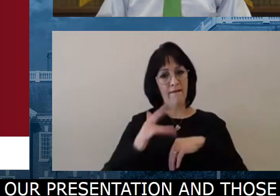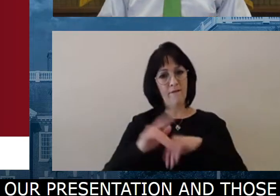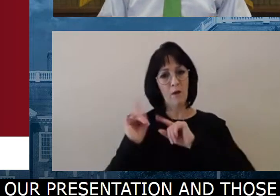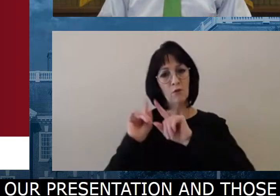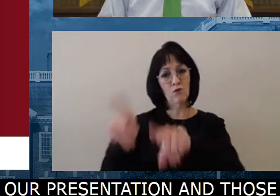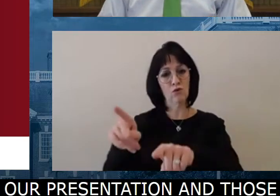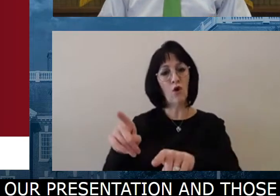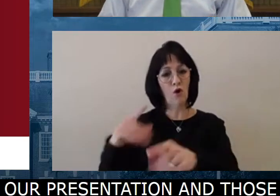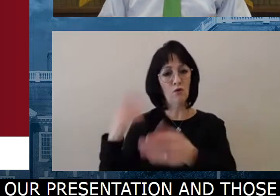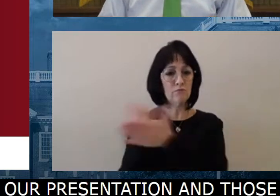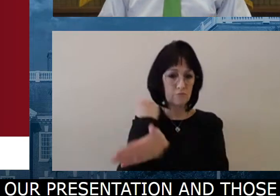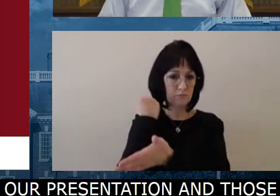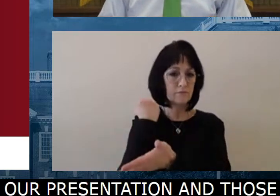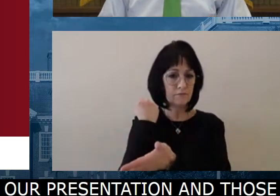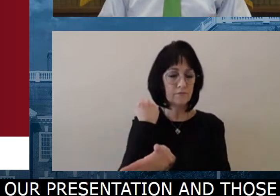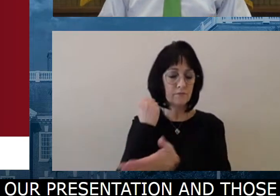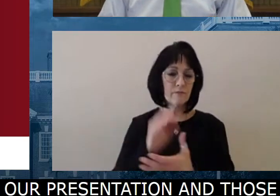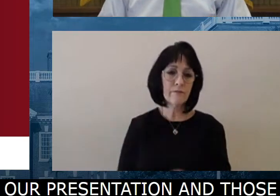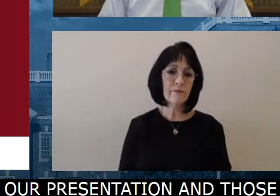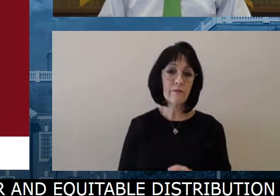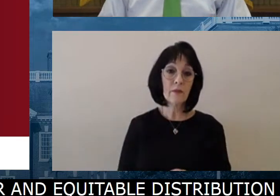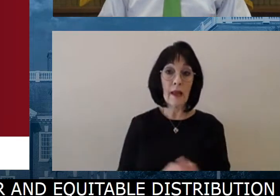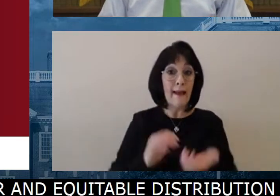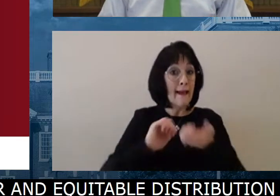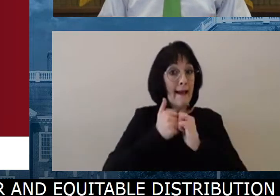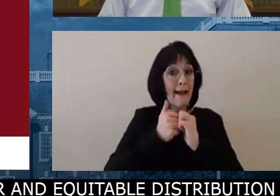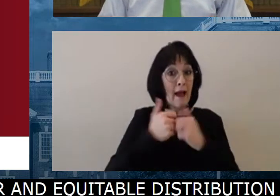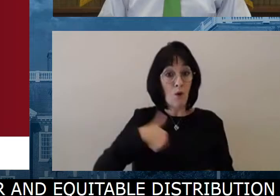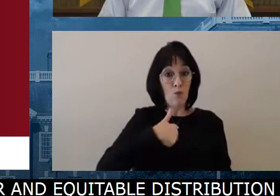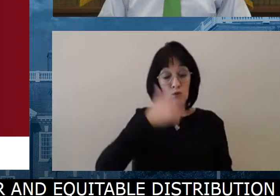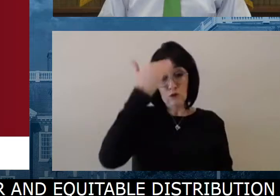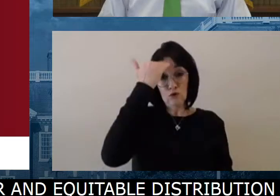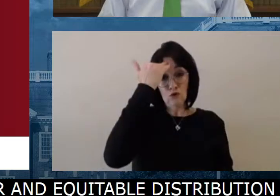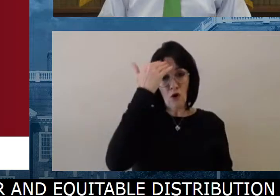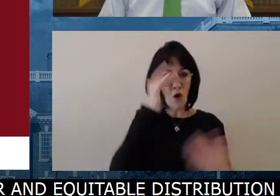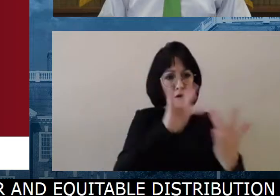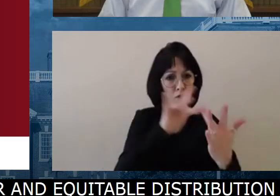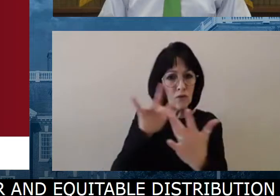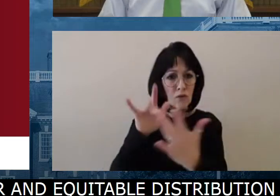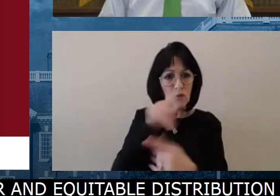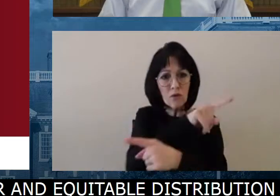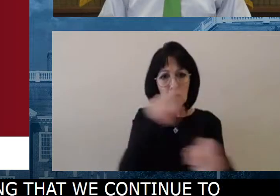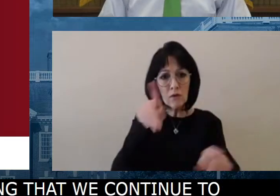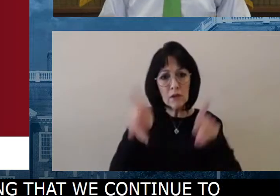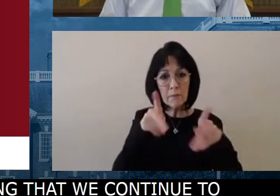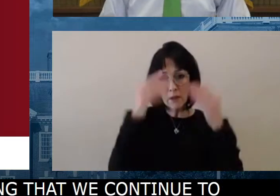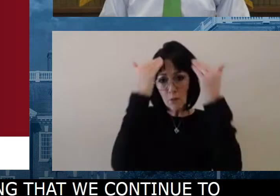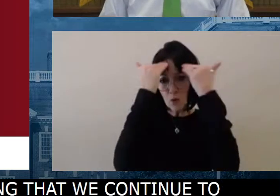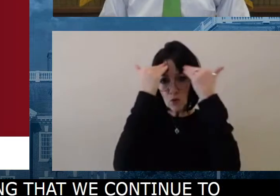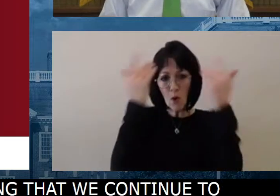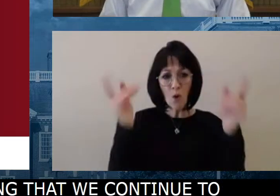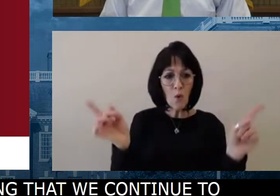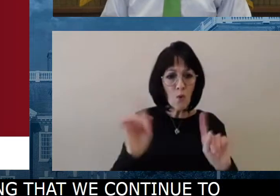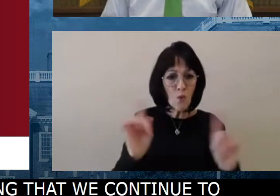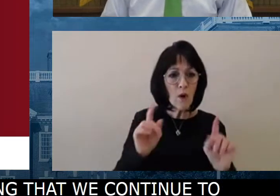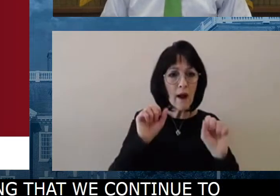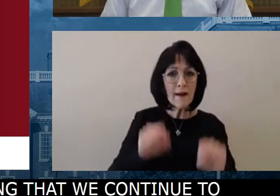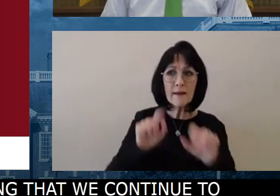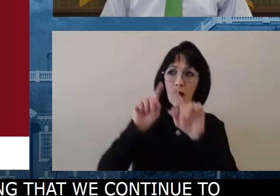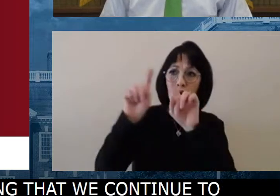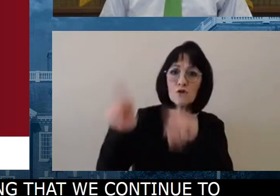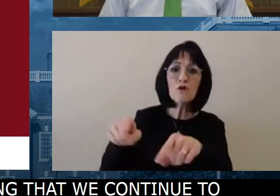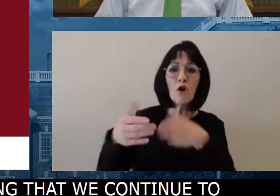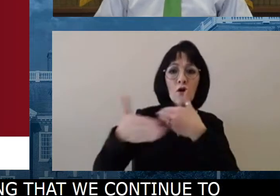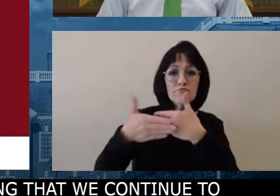pretty heavily on community organizations and others to move the vaccine. Lisa Henry and her team at the Division of Public